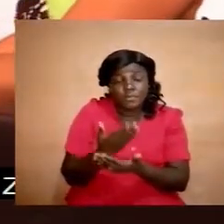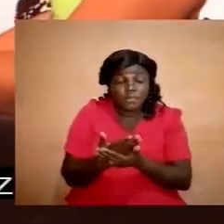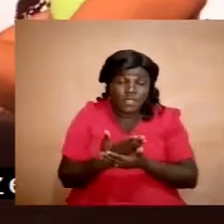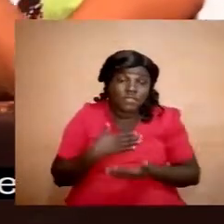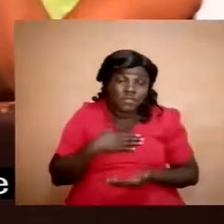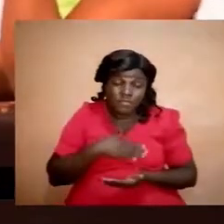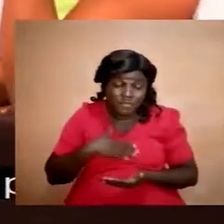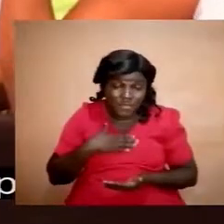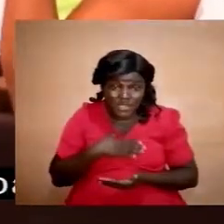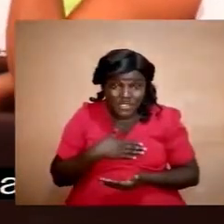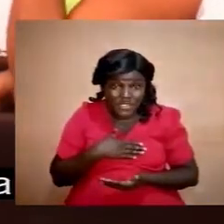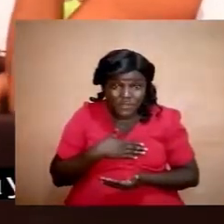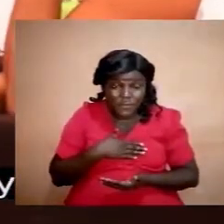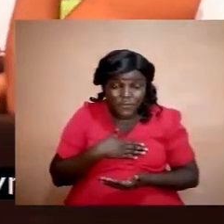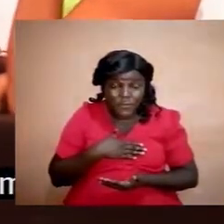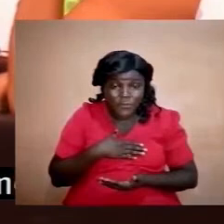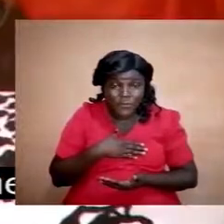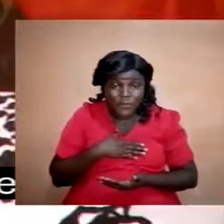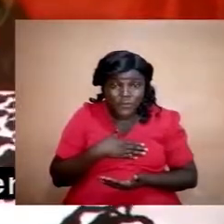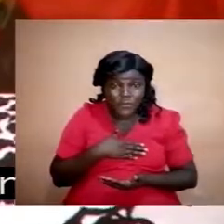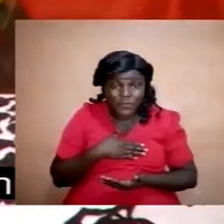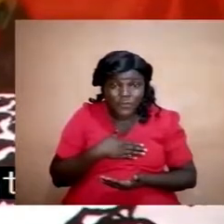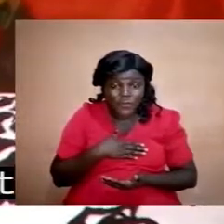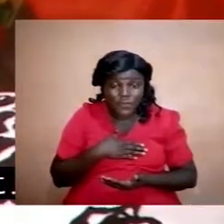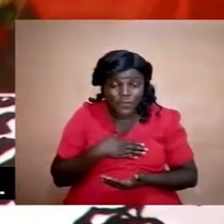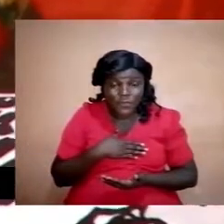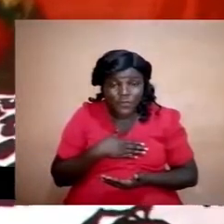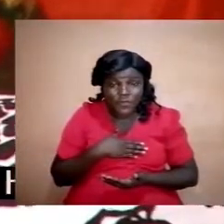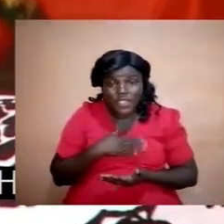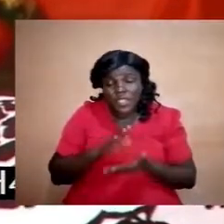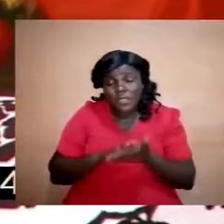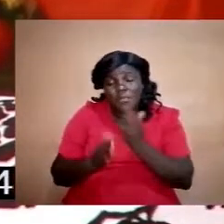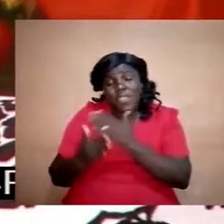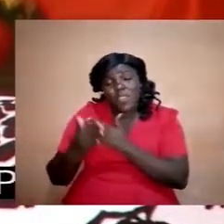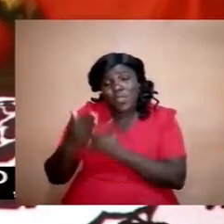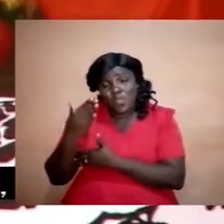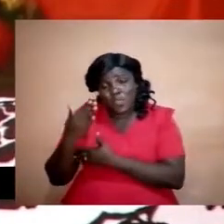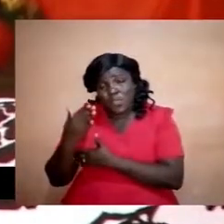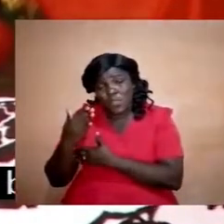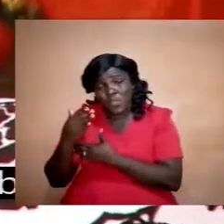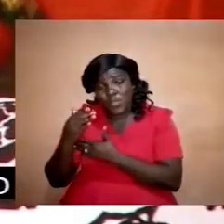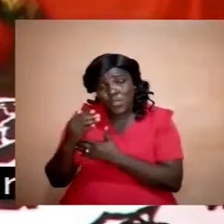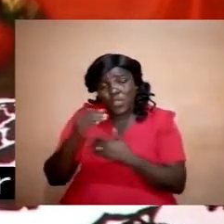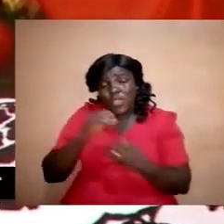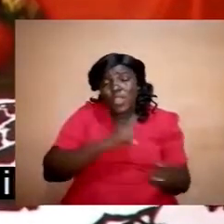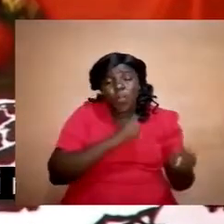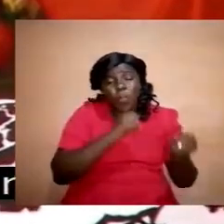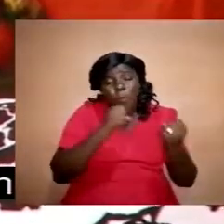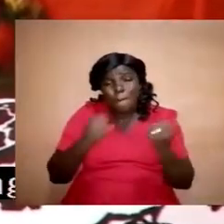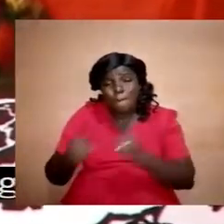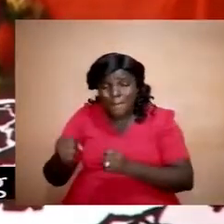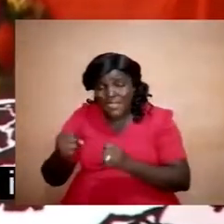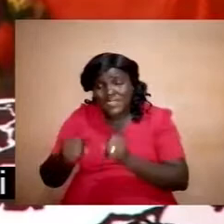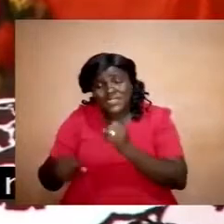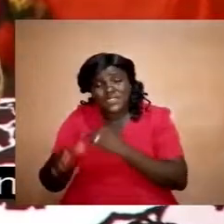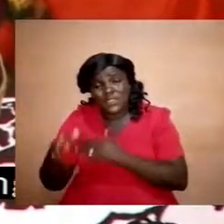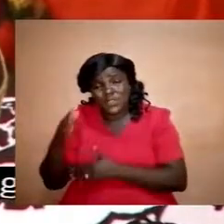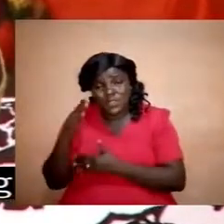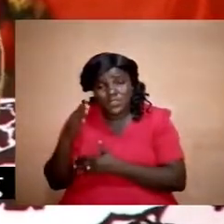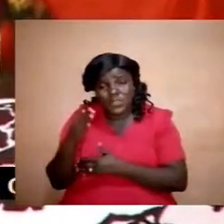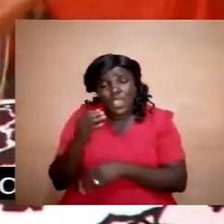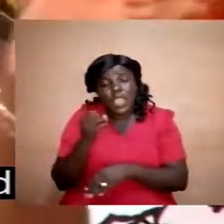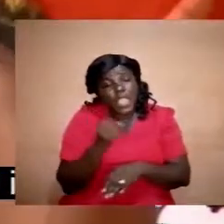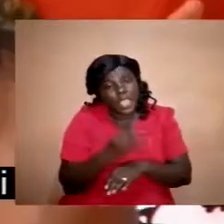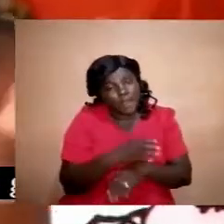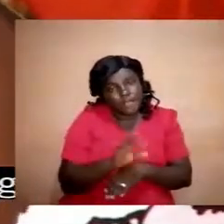Tracy Williams, I beseech you, by the omnipotent, almighty, and everlasting mercies of